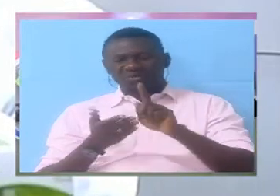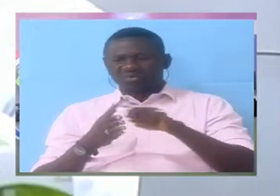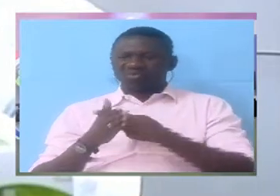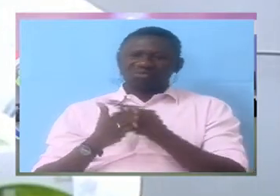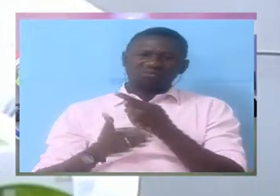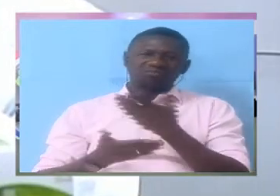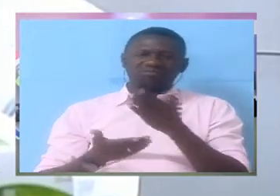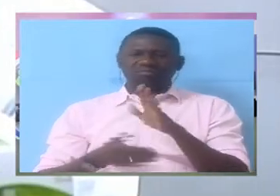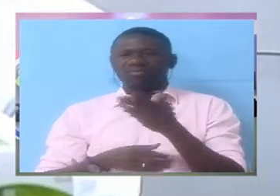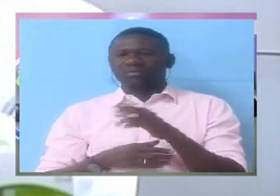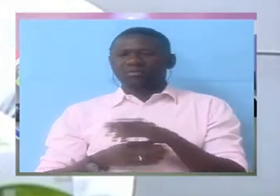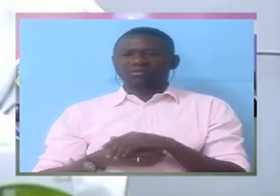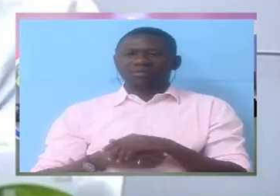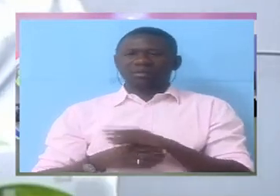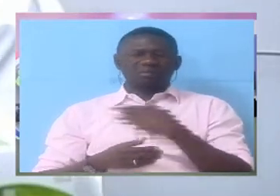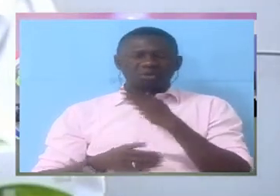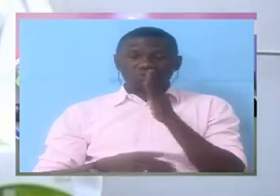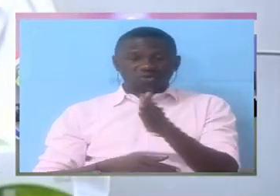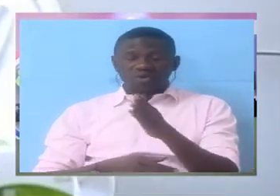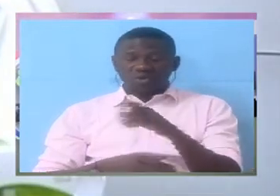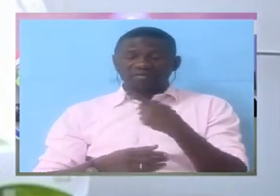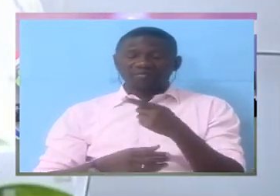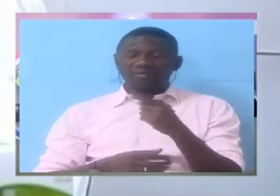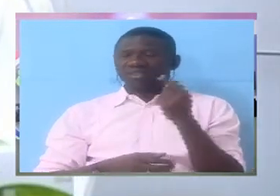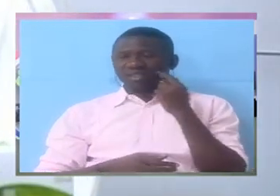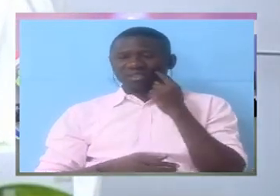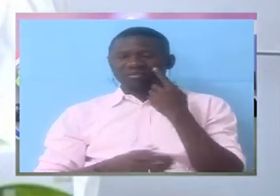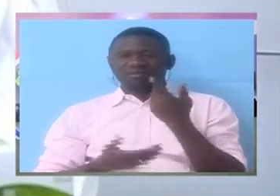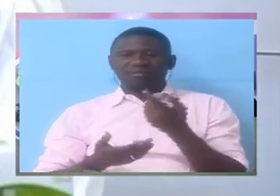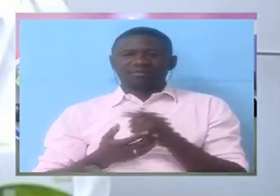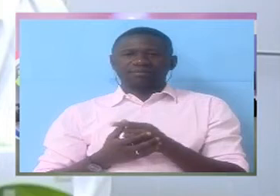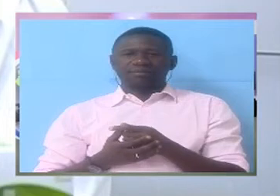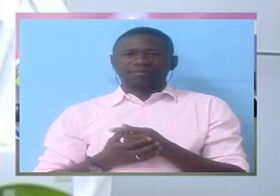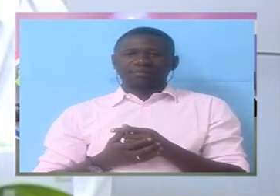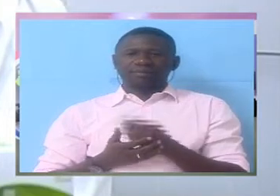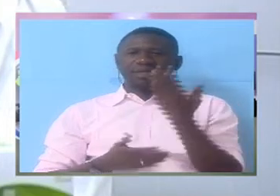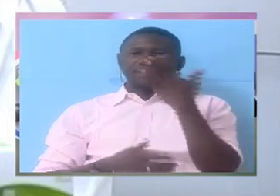Maybe 1 week or so. Not sure of the period, 10 days. Ilitang.